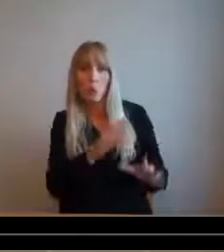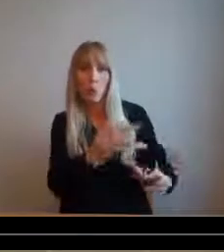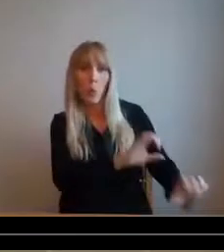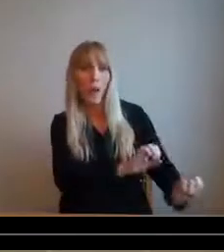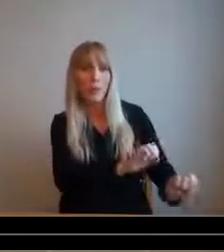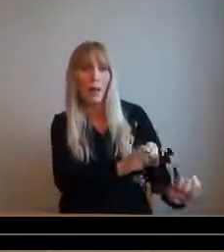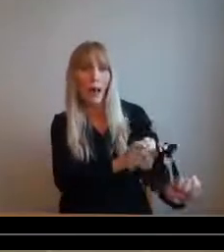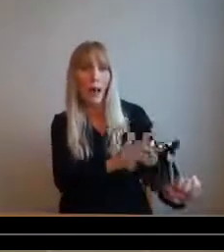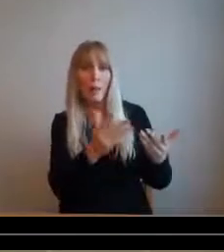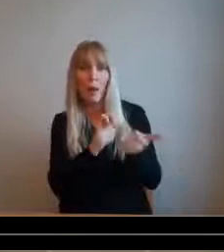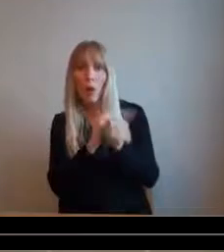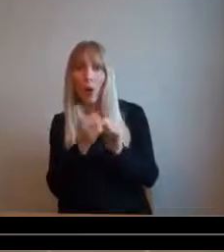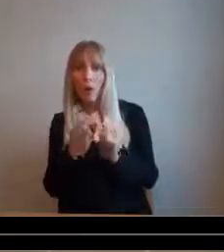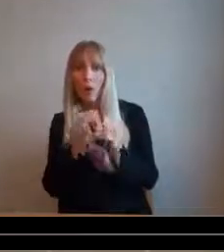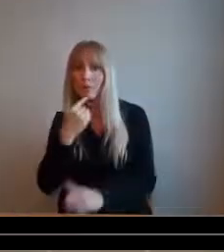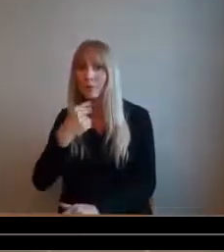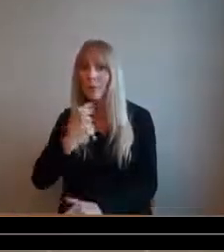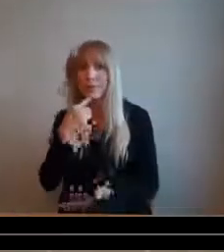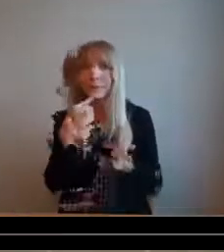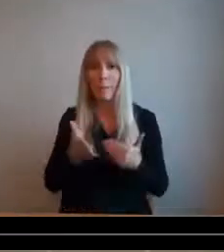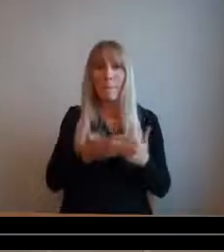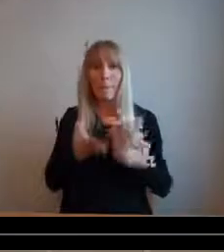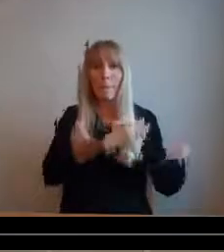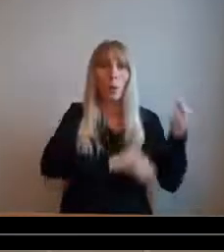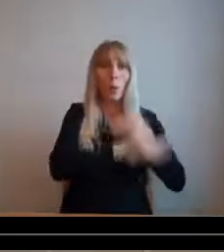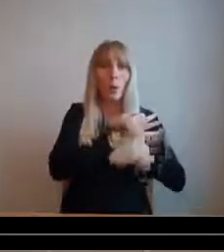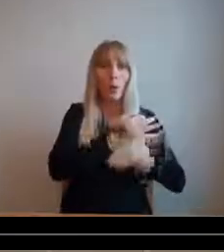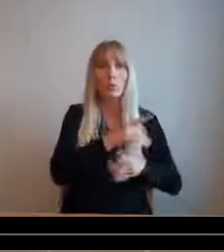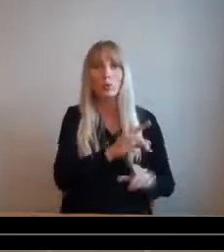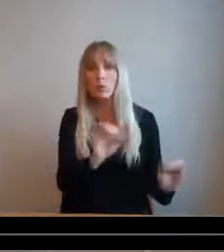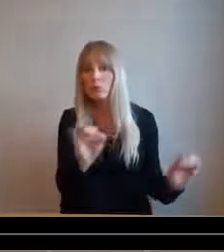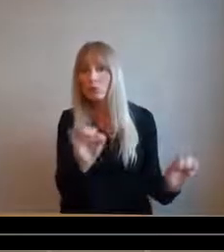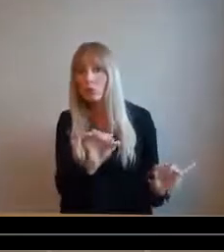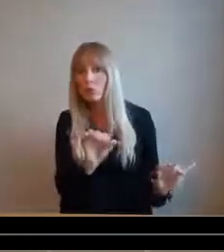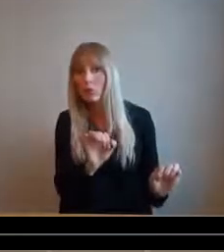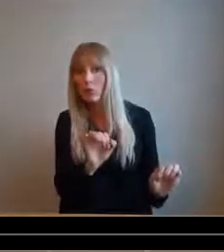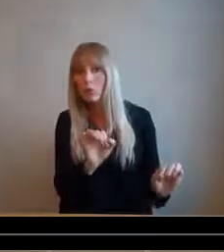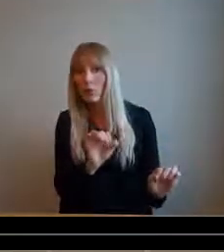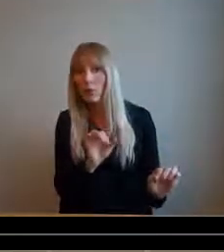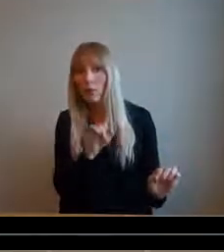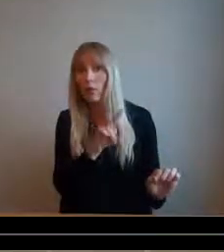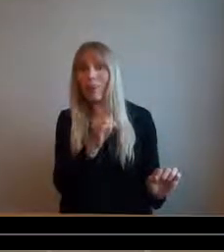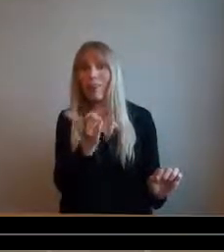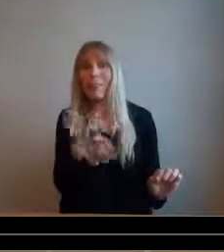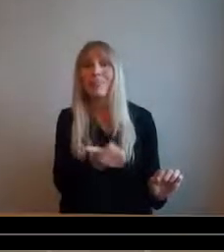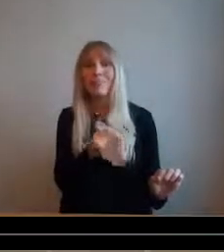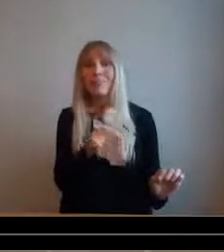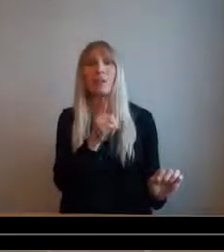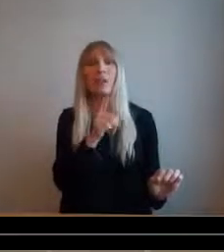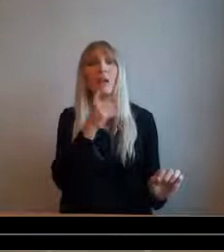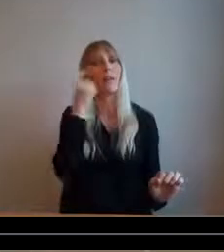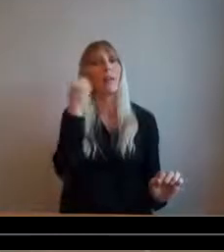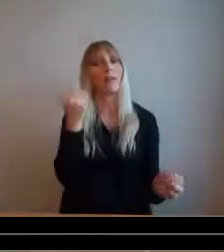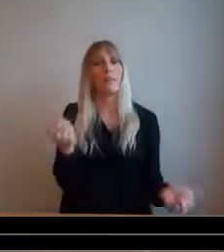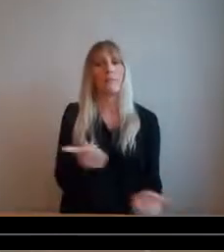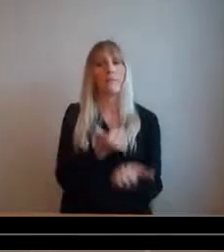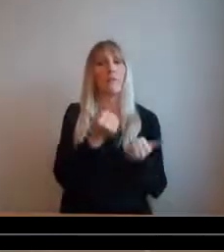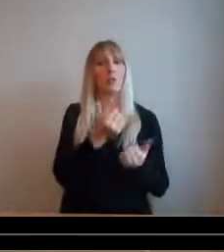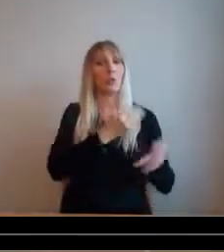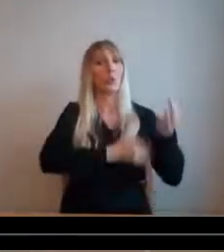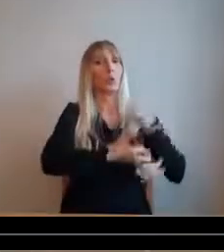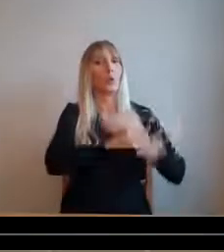any of my colleagues tell me that any more questions are coming in. But if not, we'll wrap up that Q&A